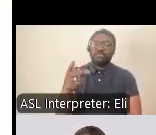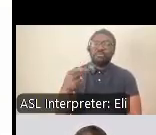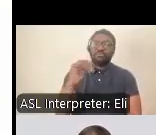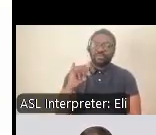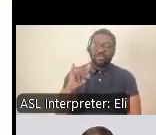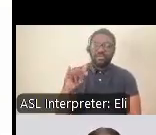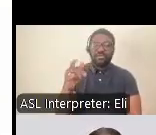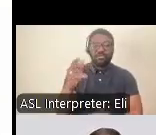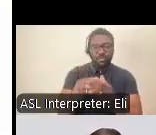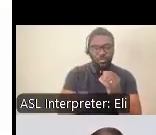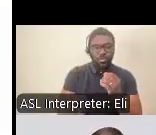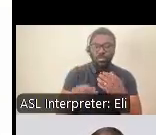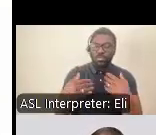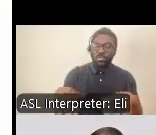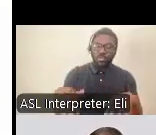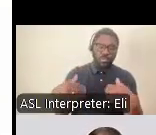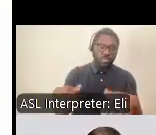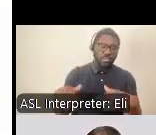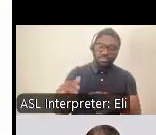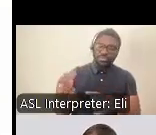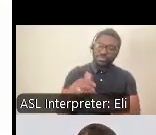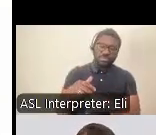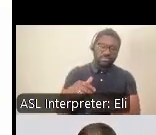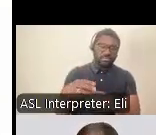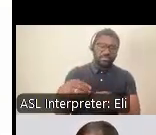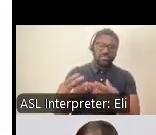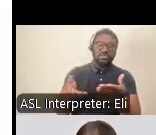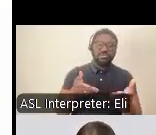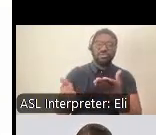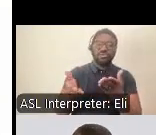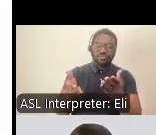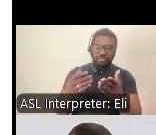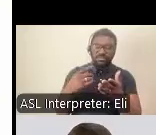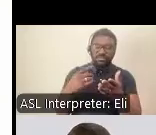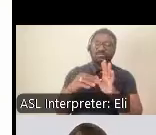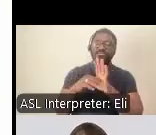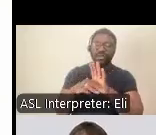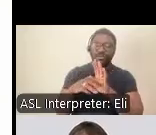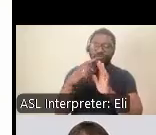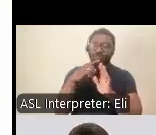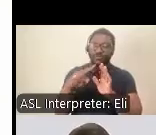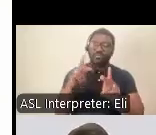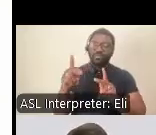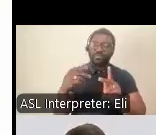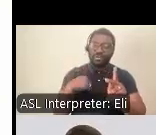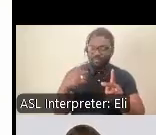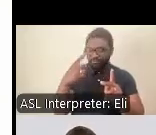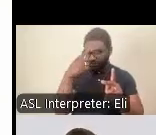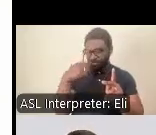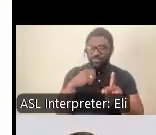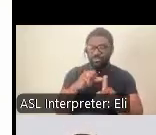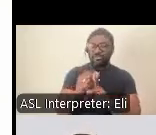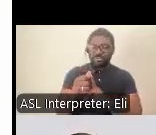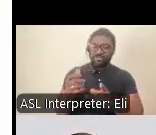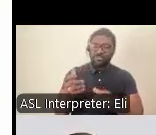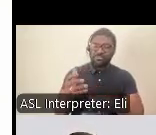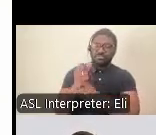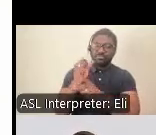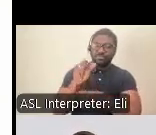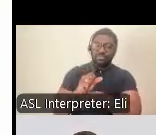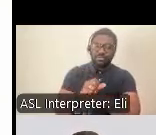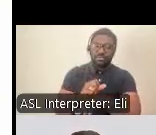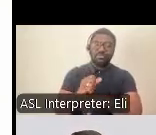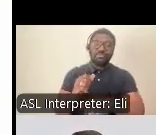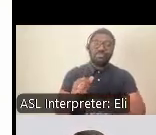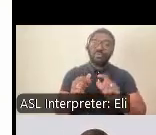really responsive service model to support job seekers with mental health conditions. But first, I would like to introduce our